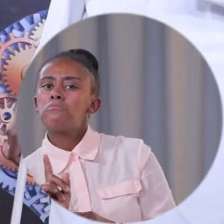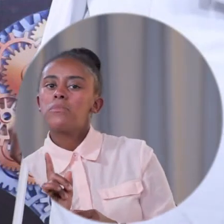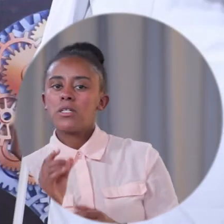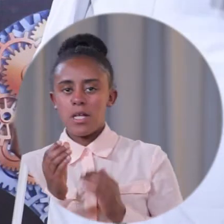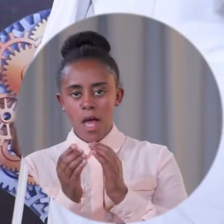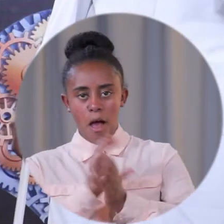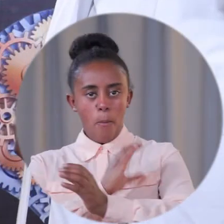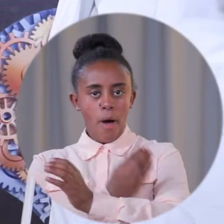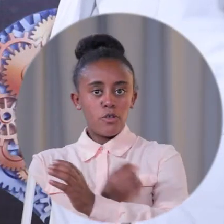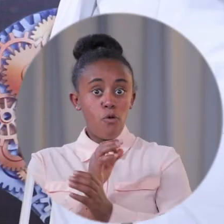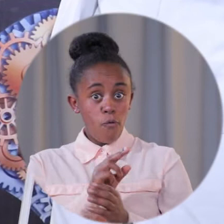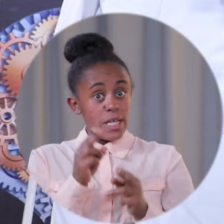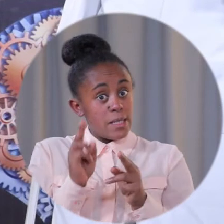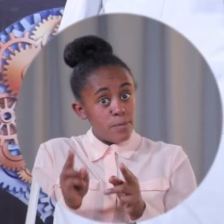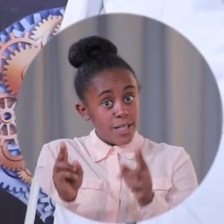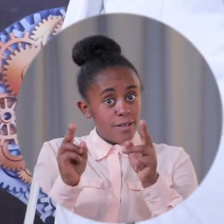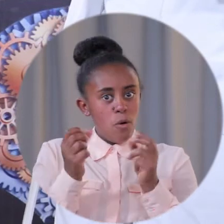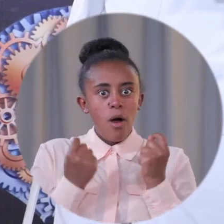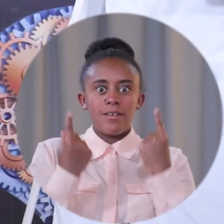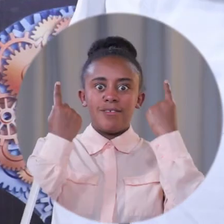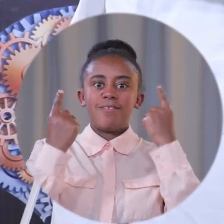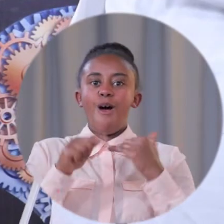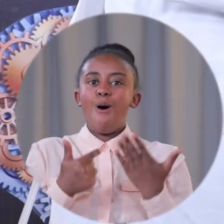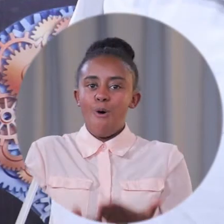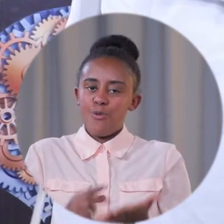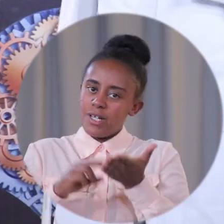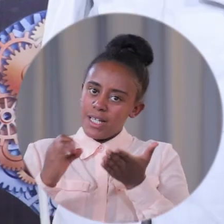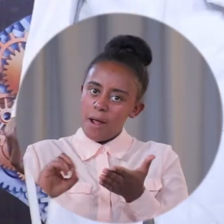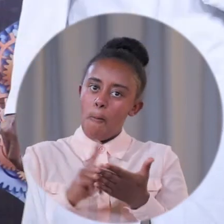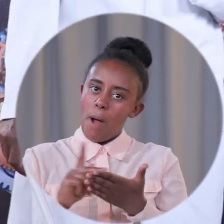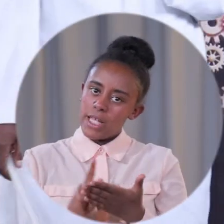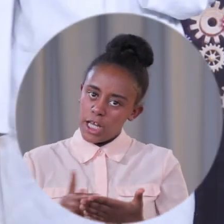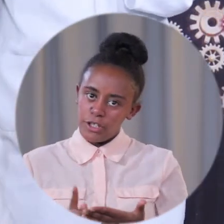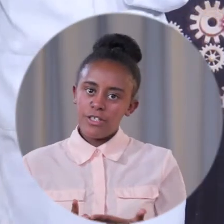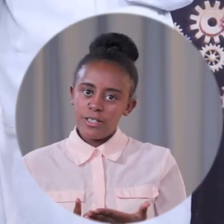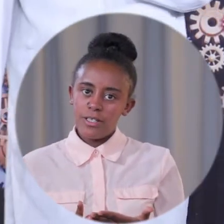our speed and understanding about the reading passage.